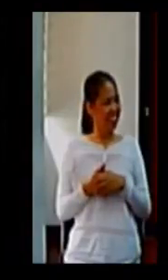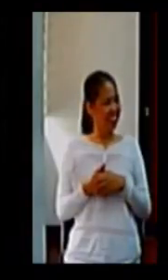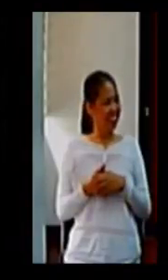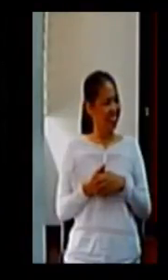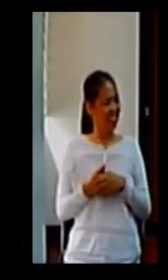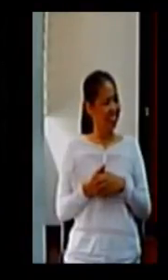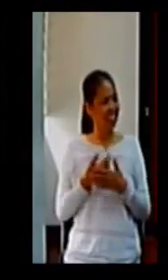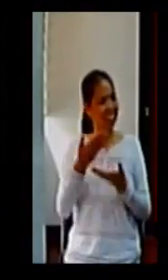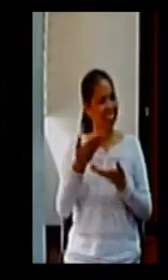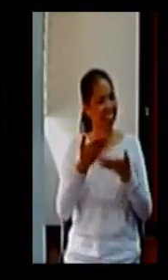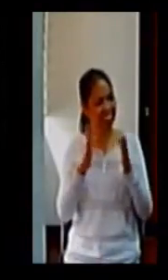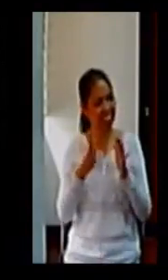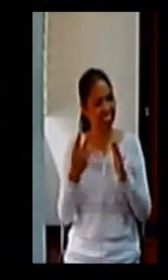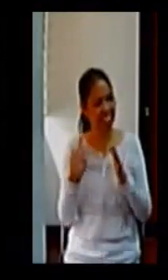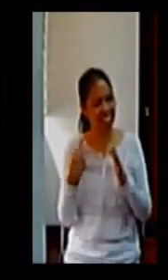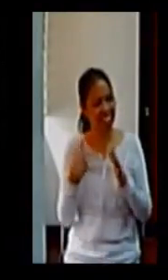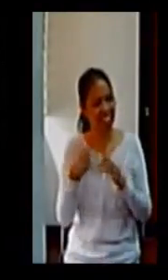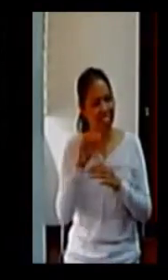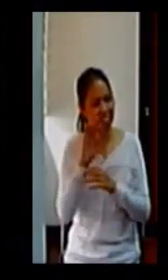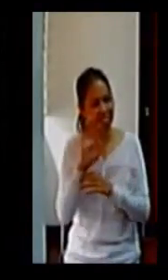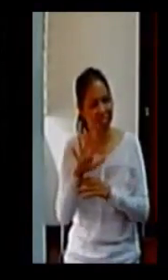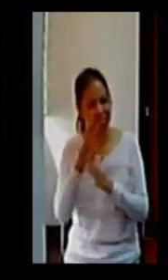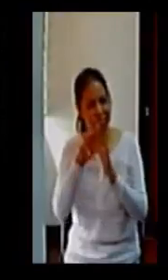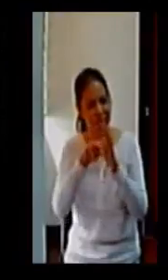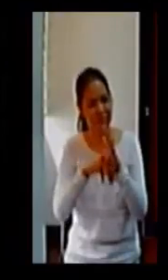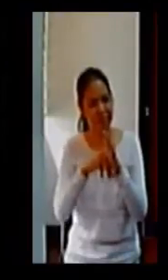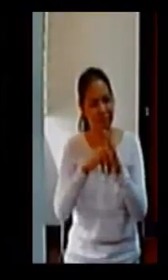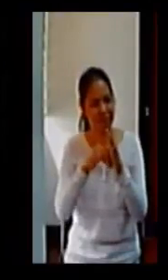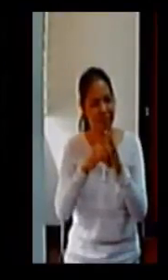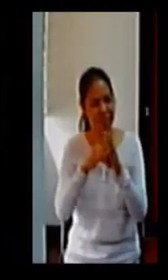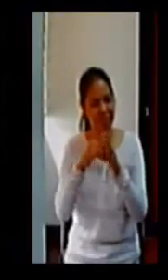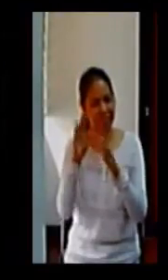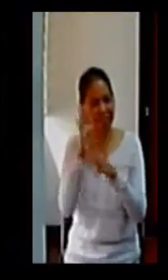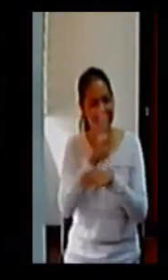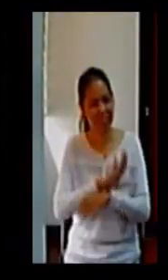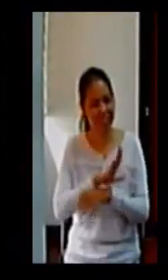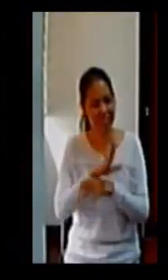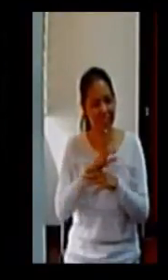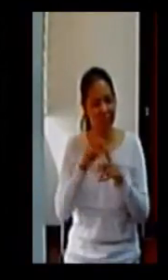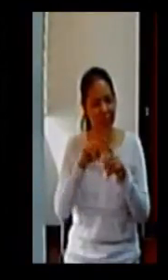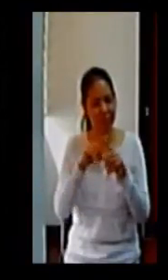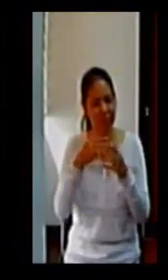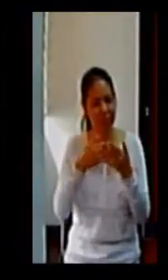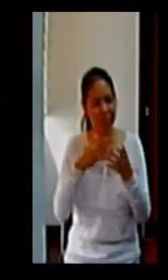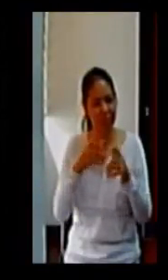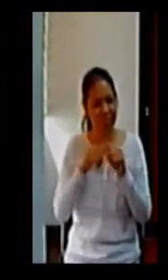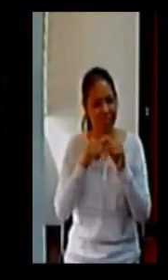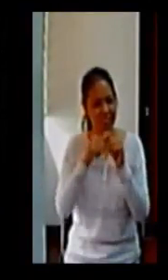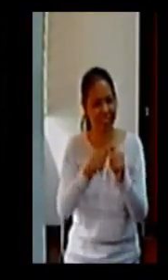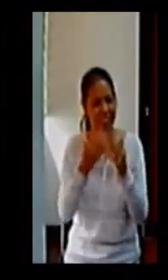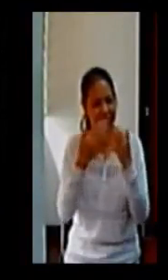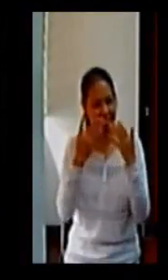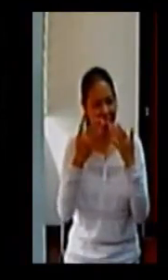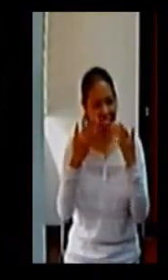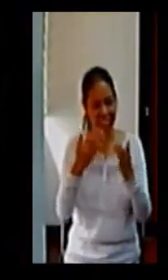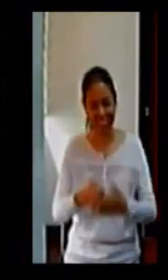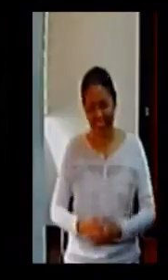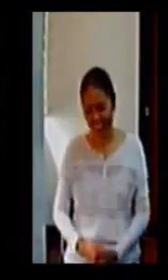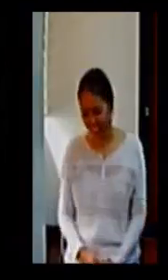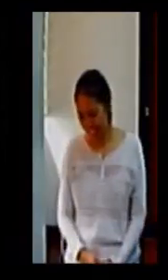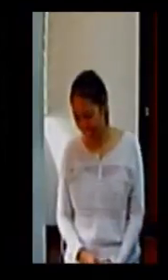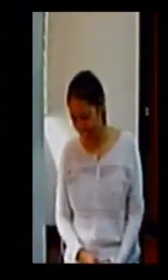Councils, do you prefer that we have a 5-minute break before you present your next witness? All right, thank you. We'll go on a